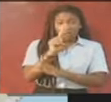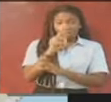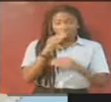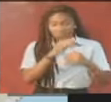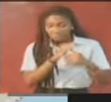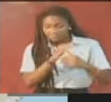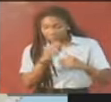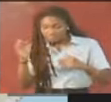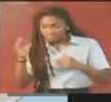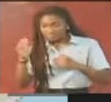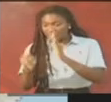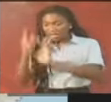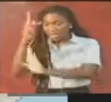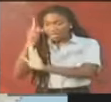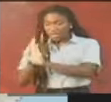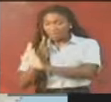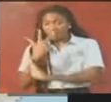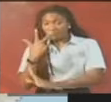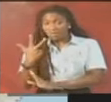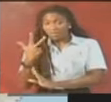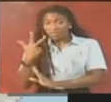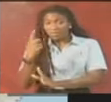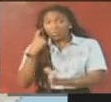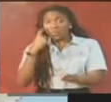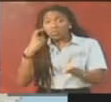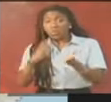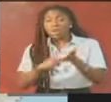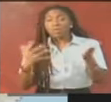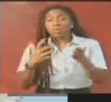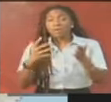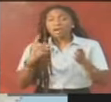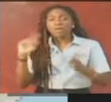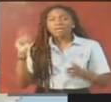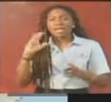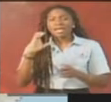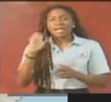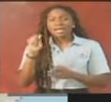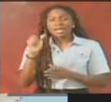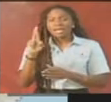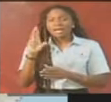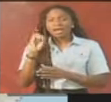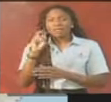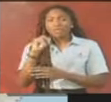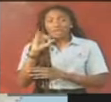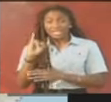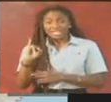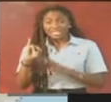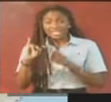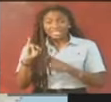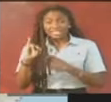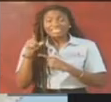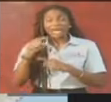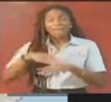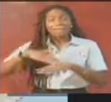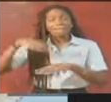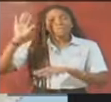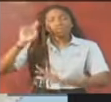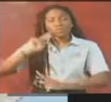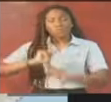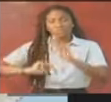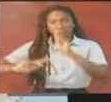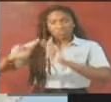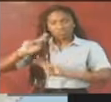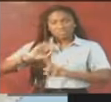then, County Carney would have quite clearly recorded the highest number of cases at that point in time, with